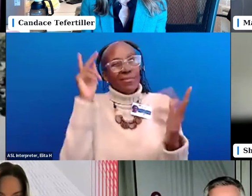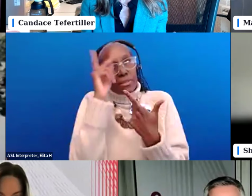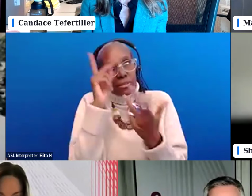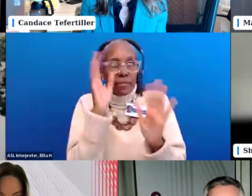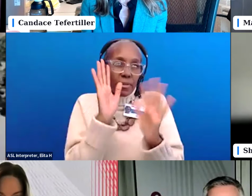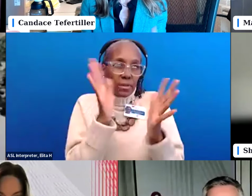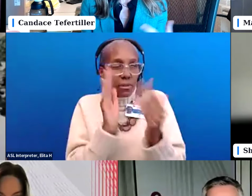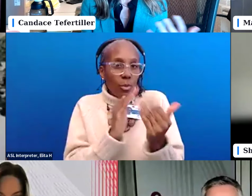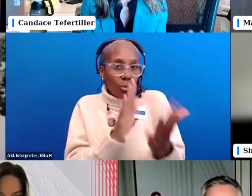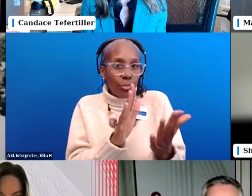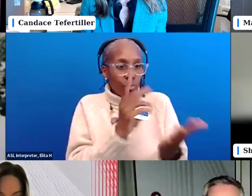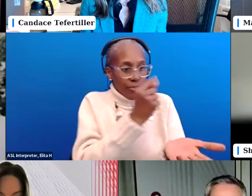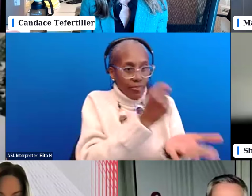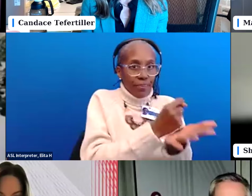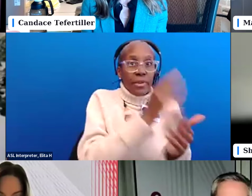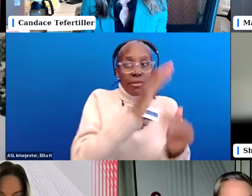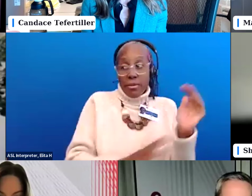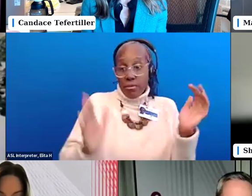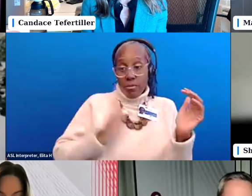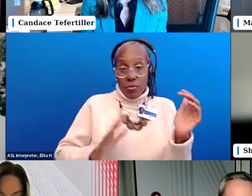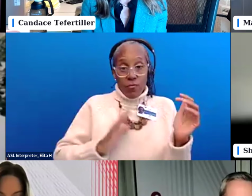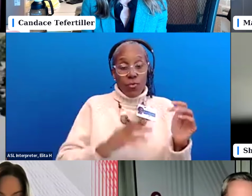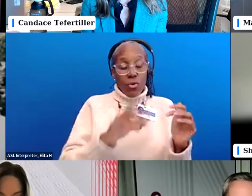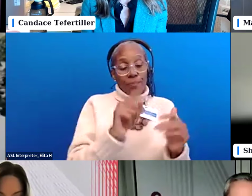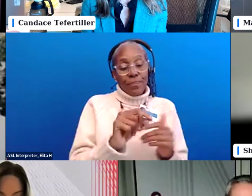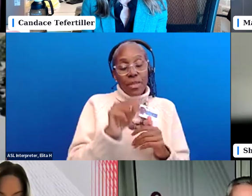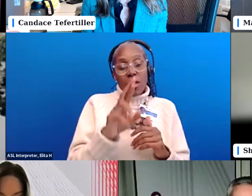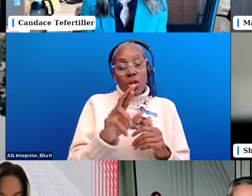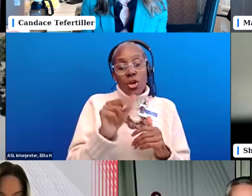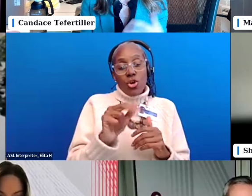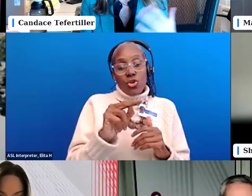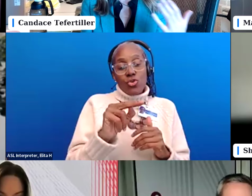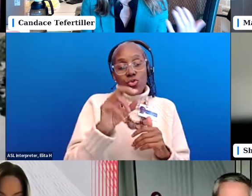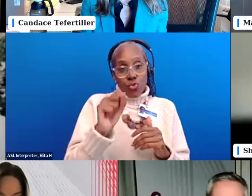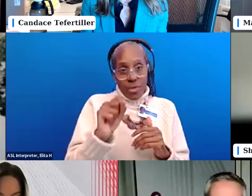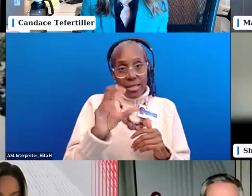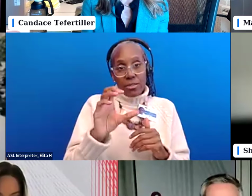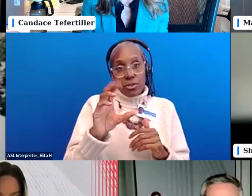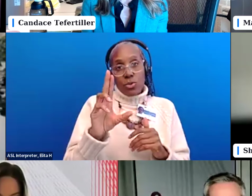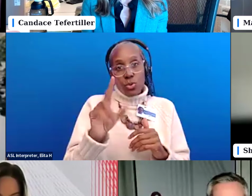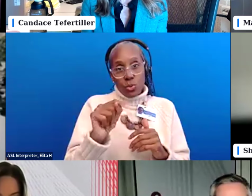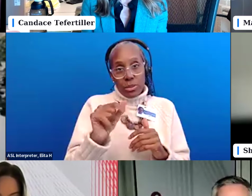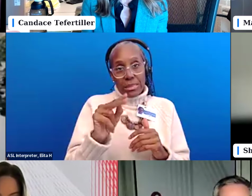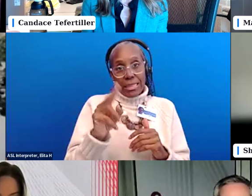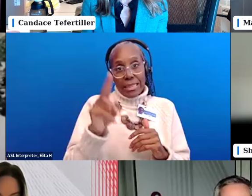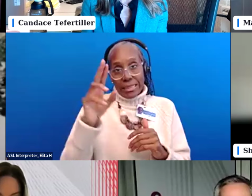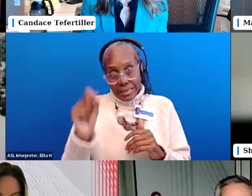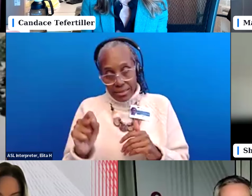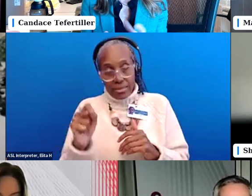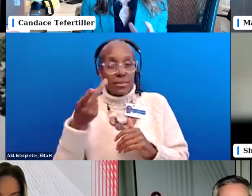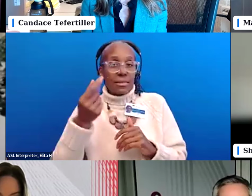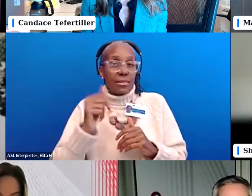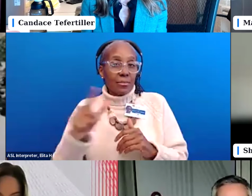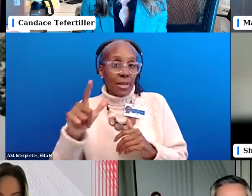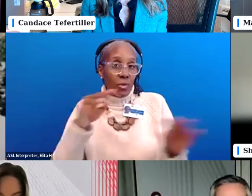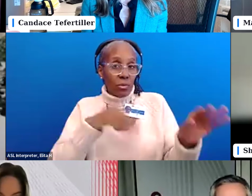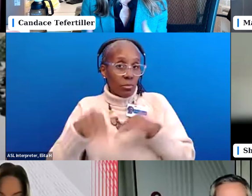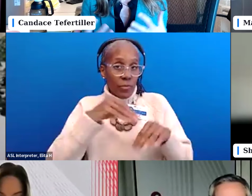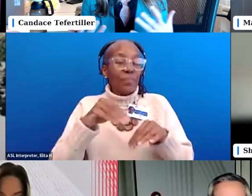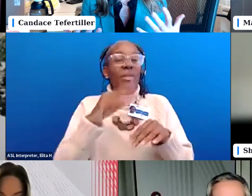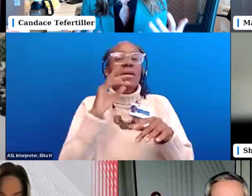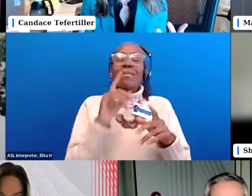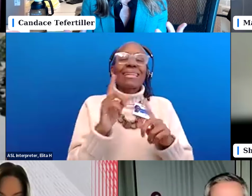philosophical approach to therapy than what transcutaneous spinal stimulation is. As Chet so articulately stated, it's really